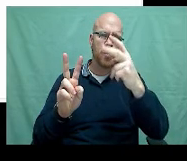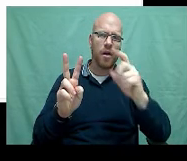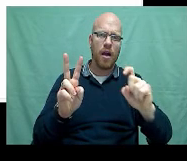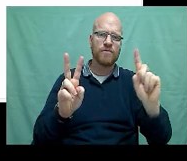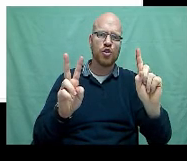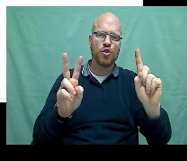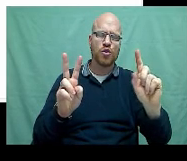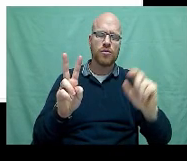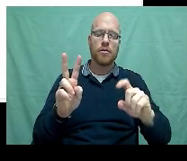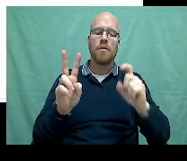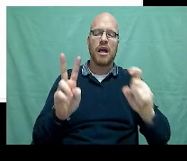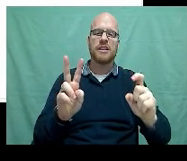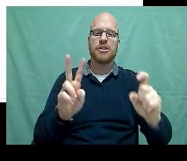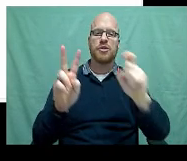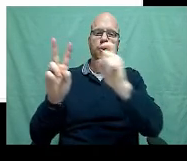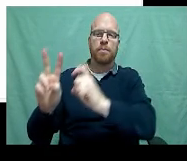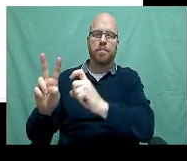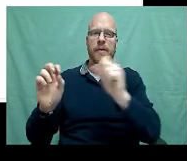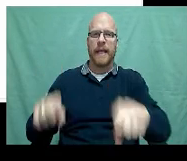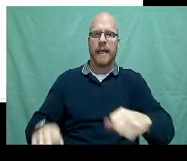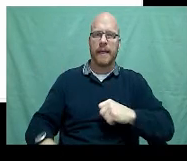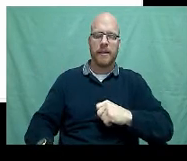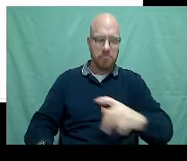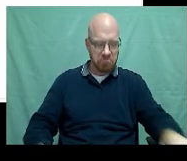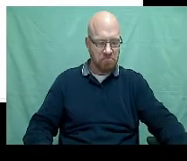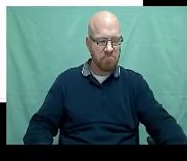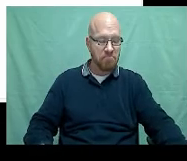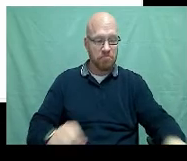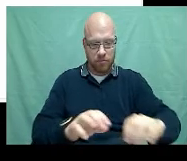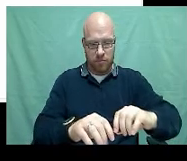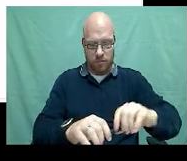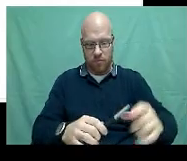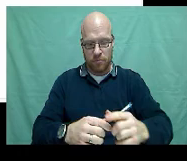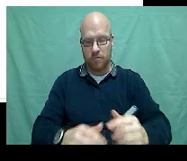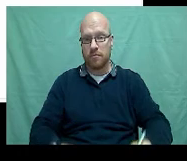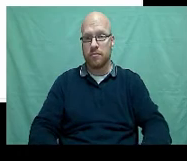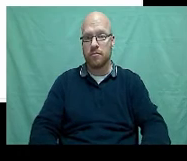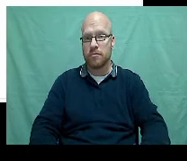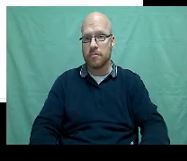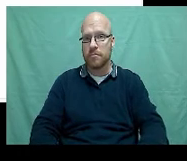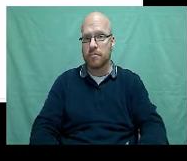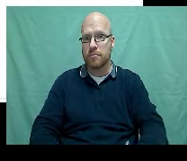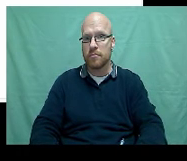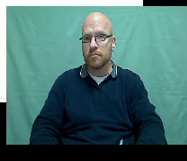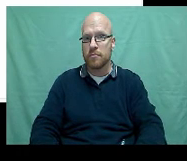x within them to the first power, so I can pull out the x also.